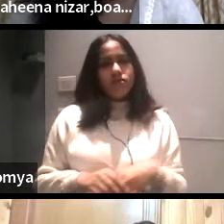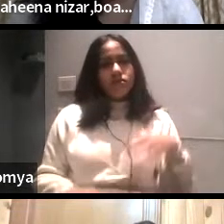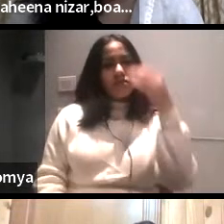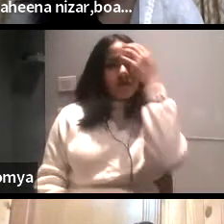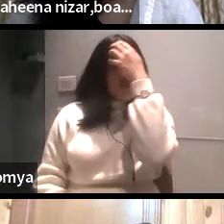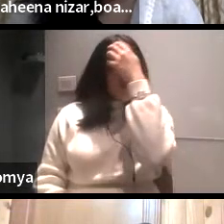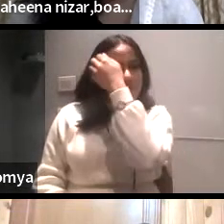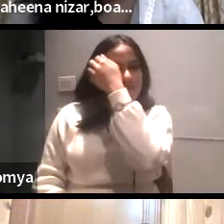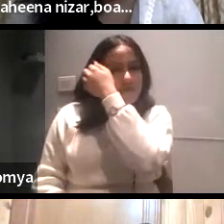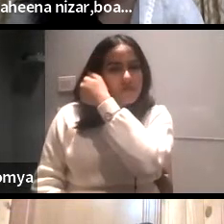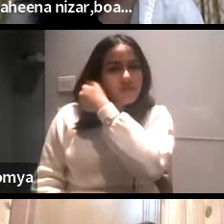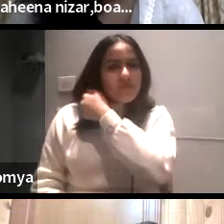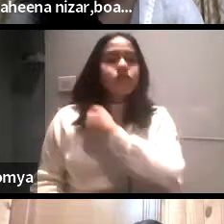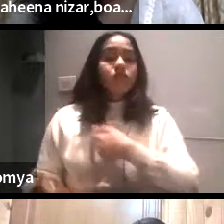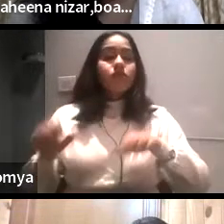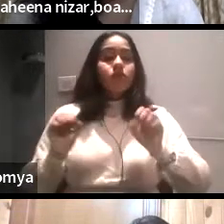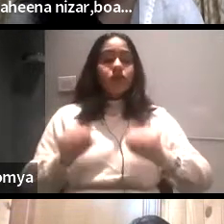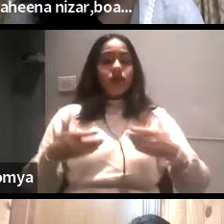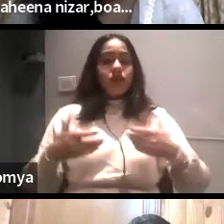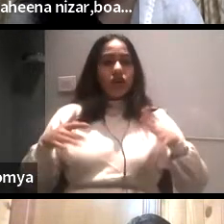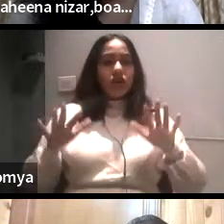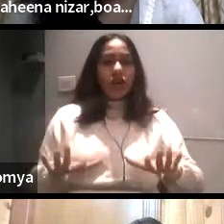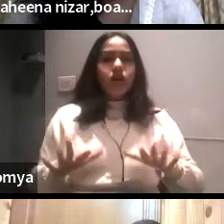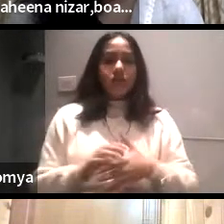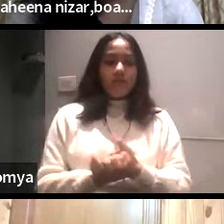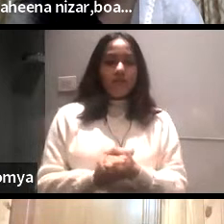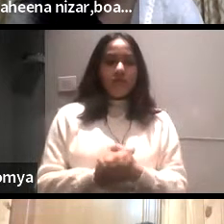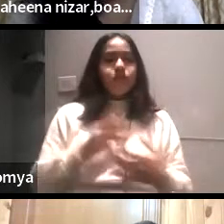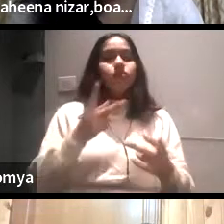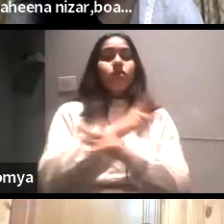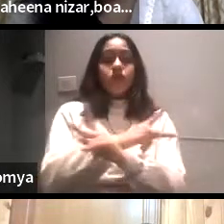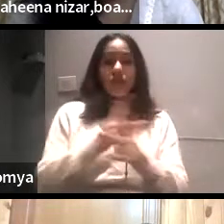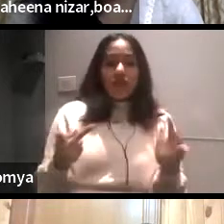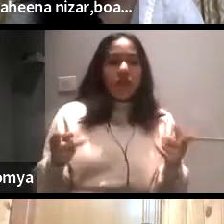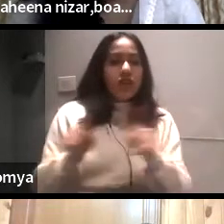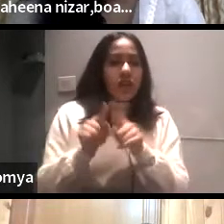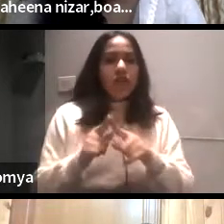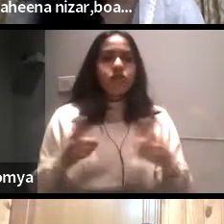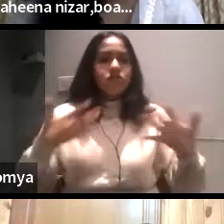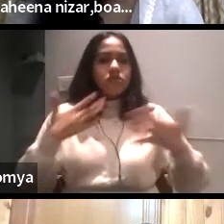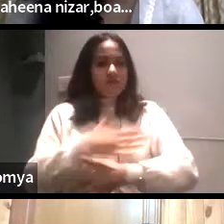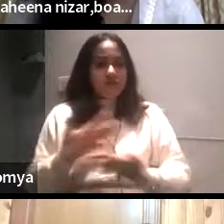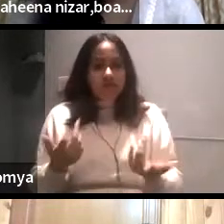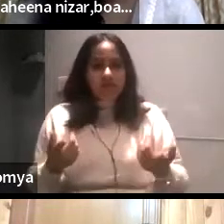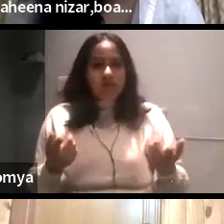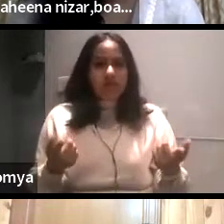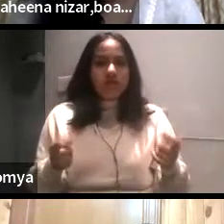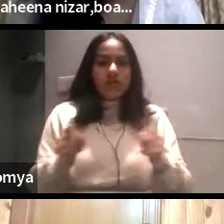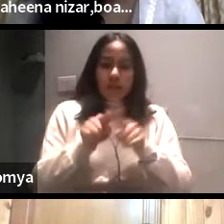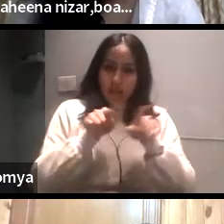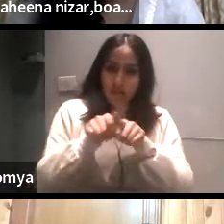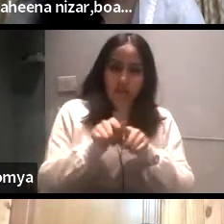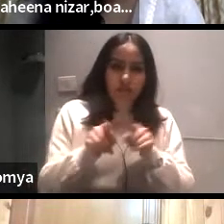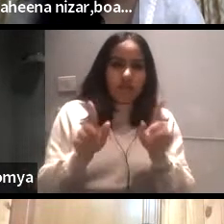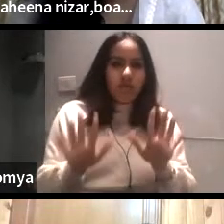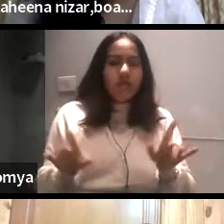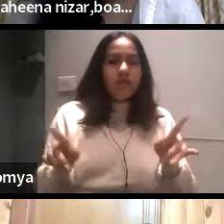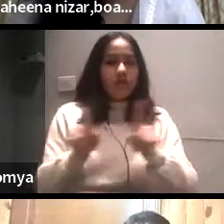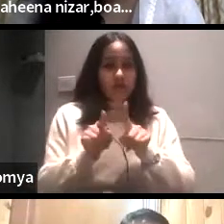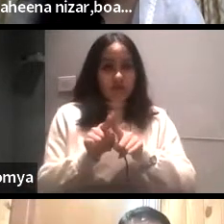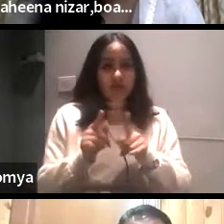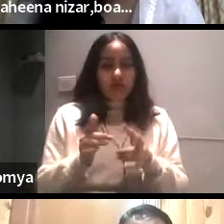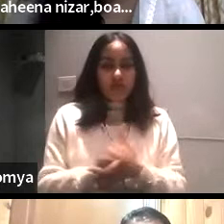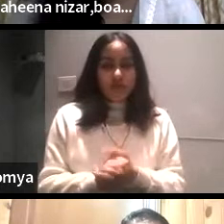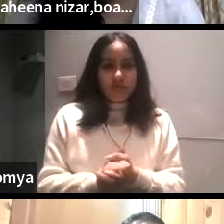know, for example, some people have done very well in the arts and entertainment world. Mary Berry is a good example. She's a survivor, and